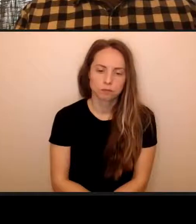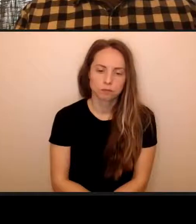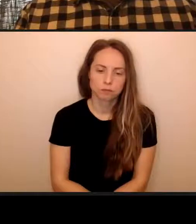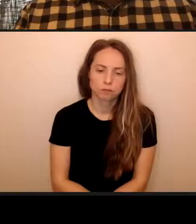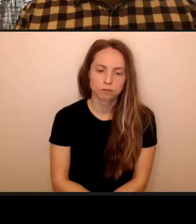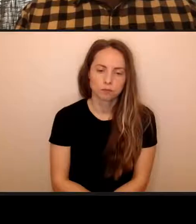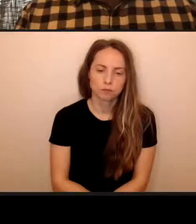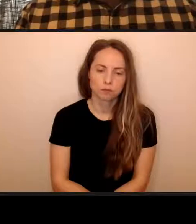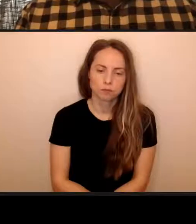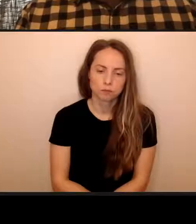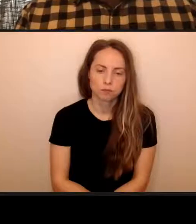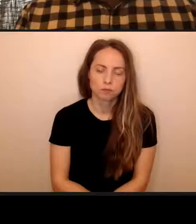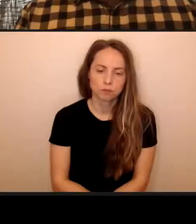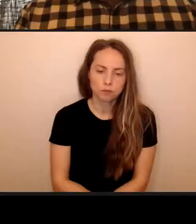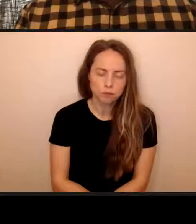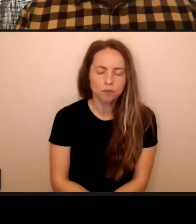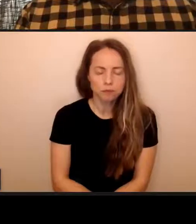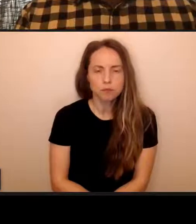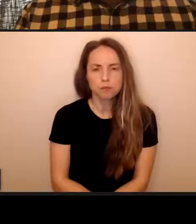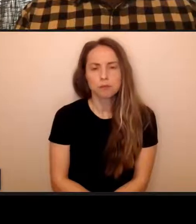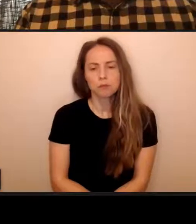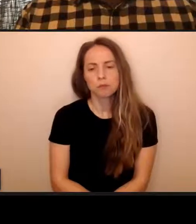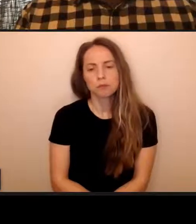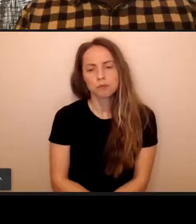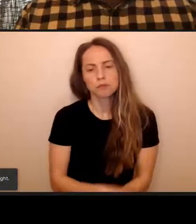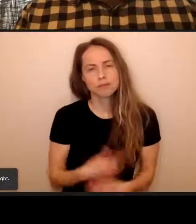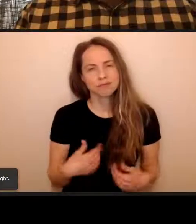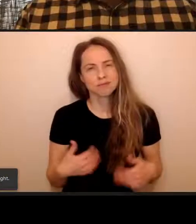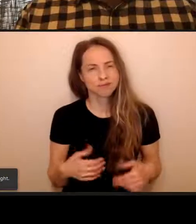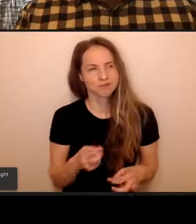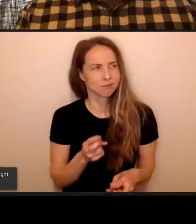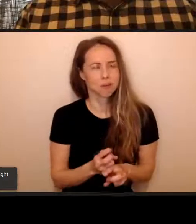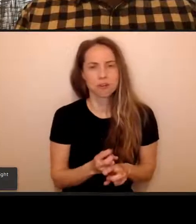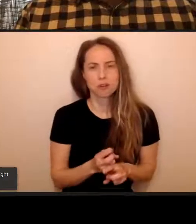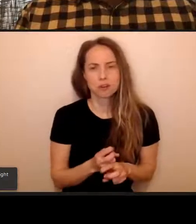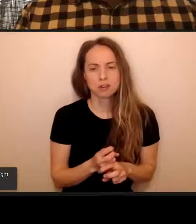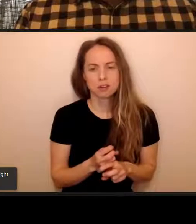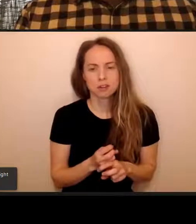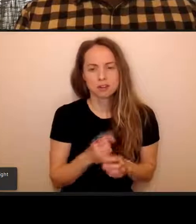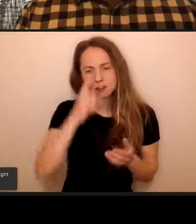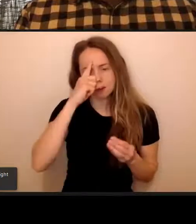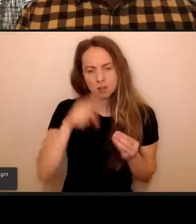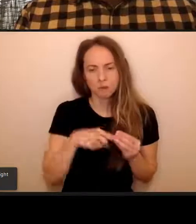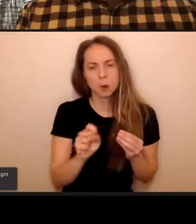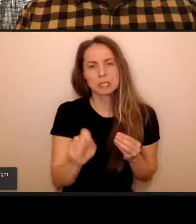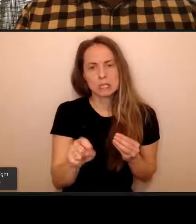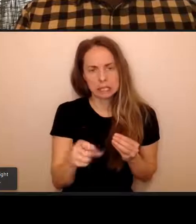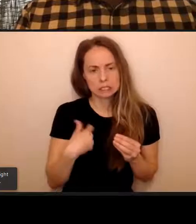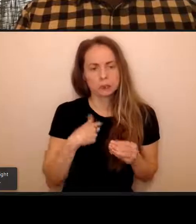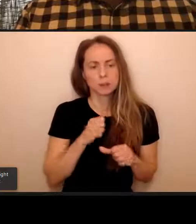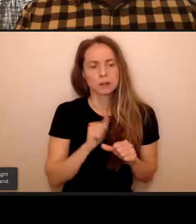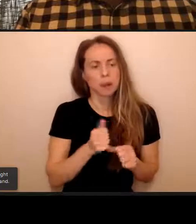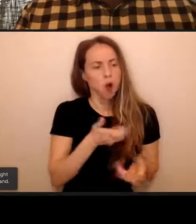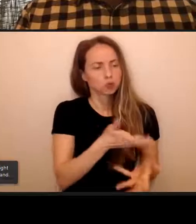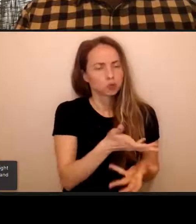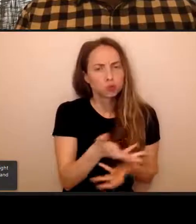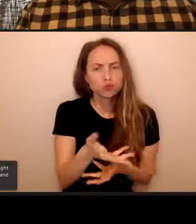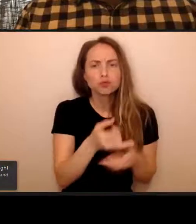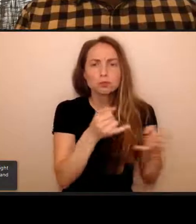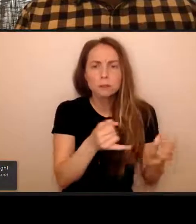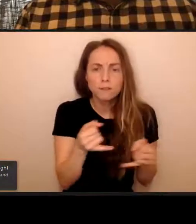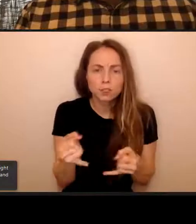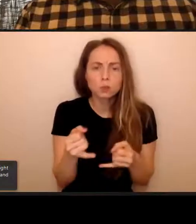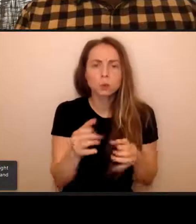I think there's a need to, it's hard, right, to think about, yes, we can touch individuals and classes